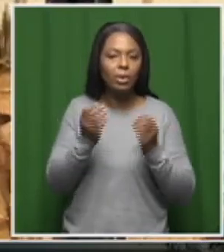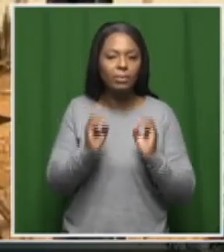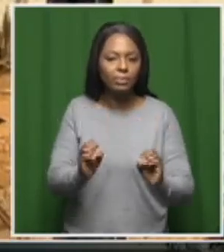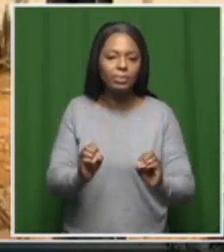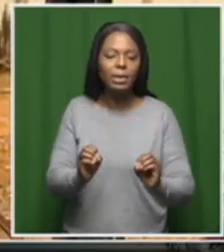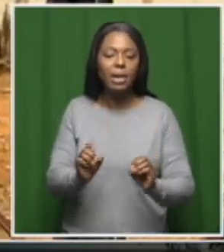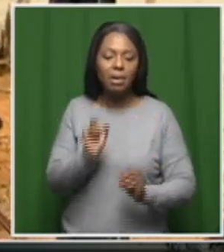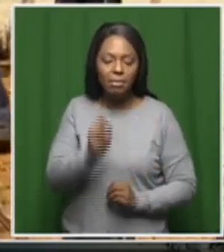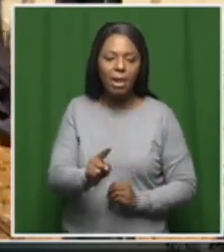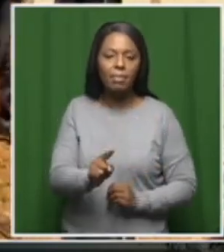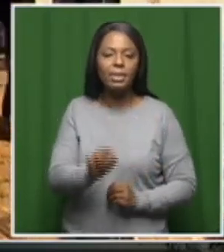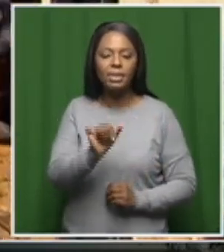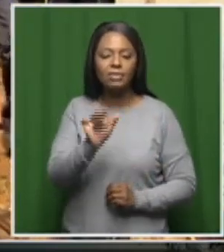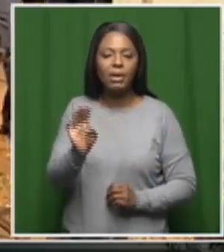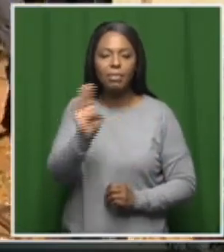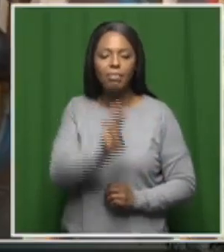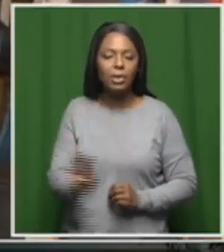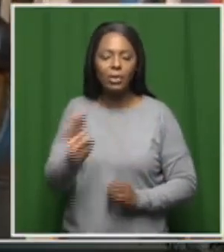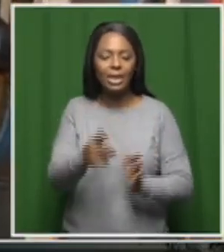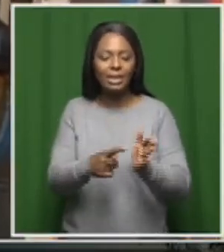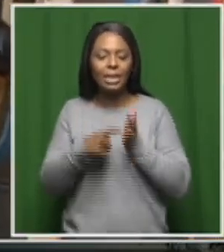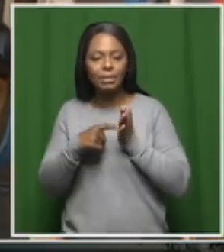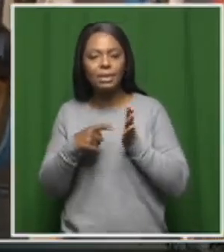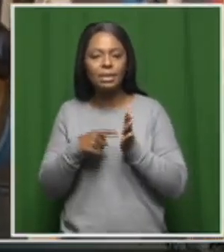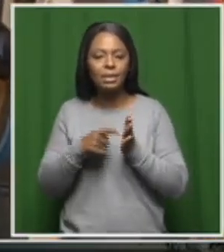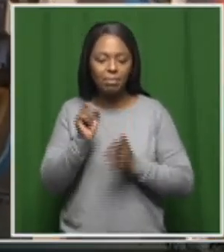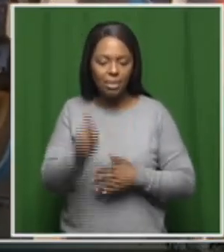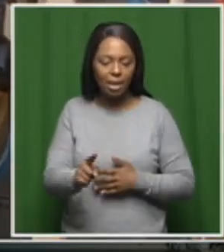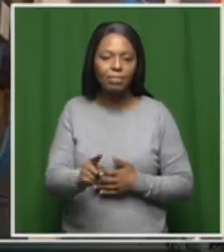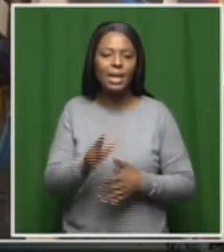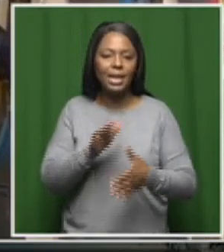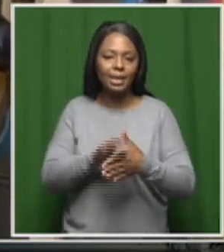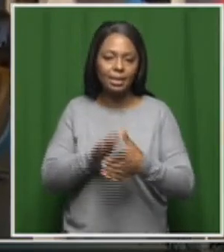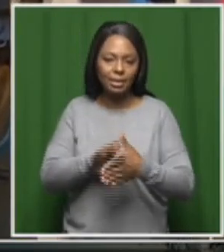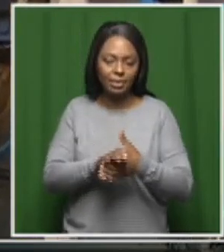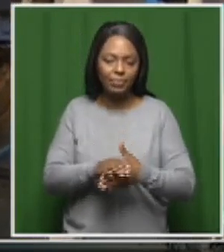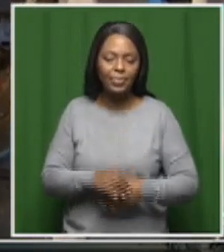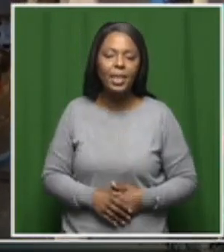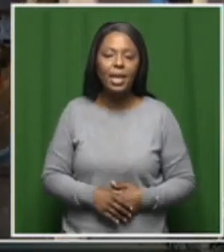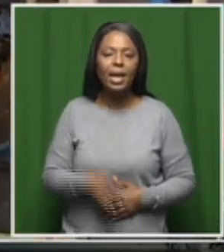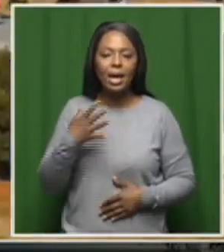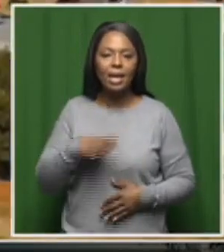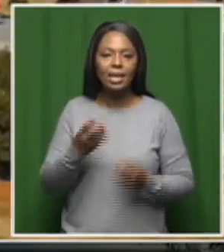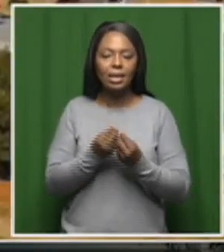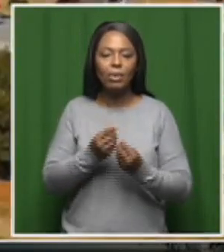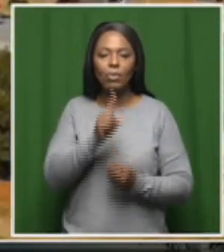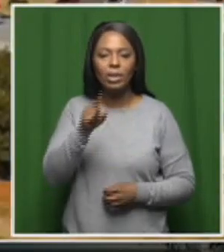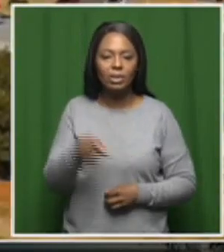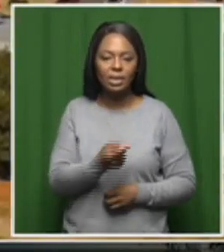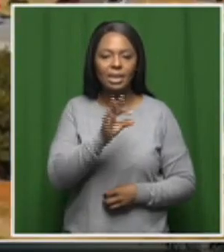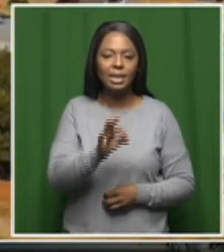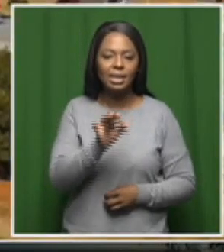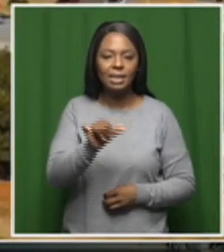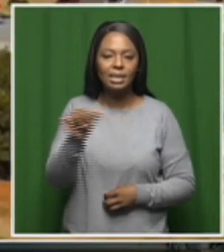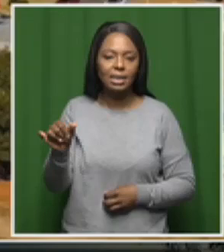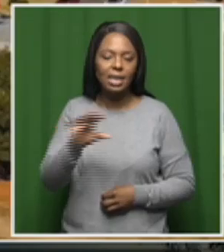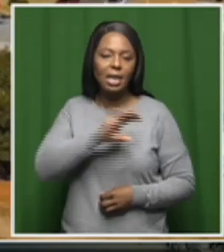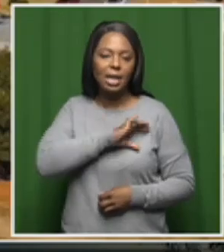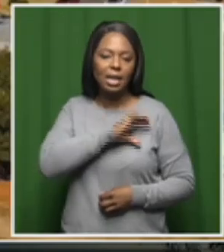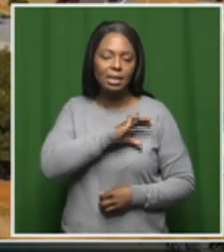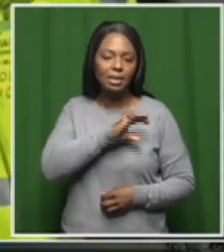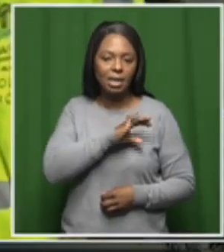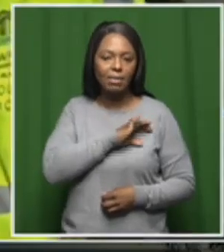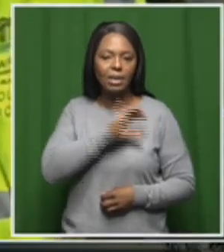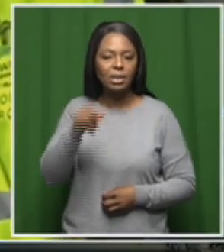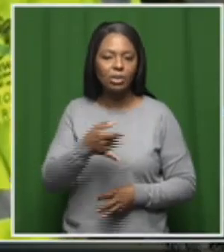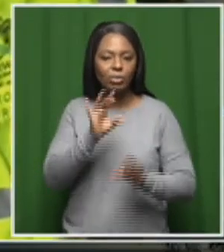debt. And with that, we looked at the ones that we're going to talk about is the 1,366 customers, just to be precise,